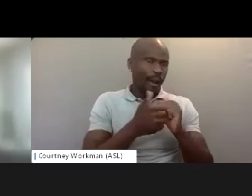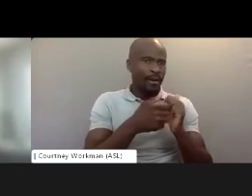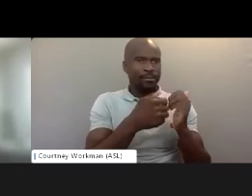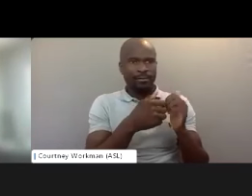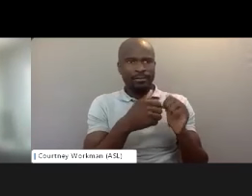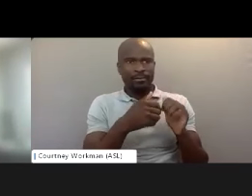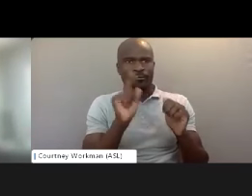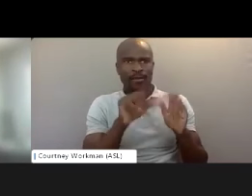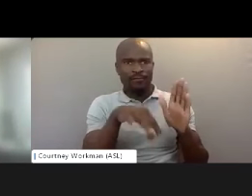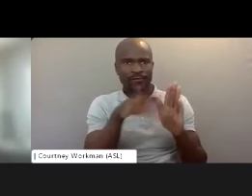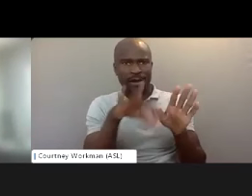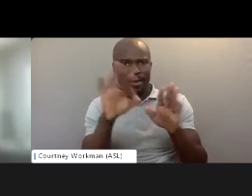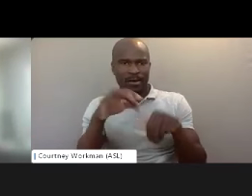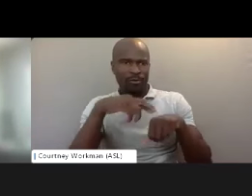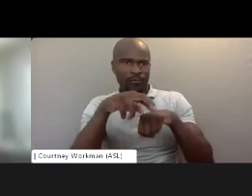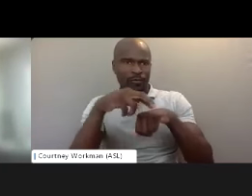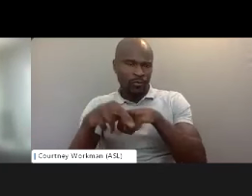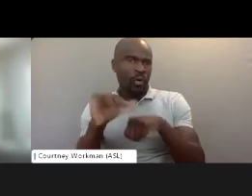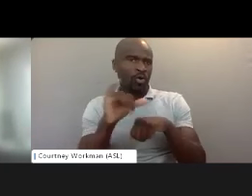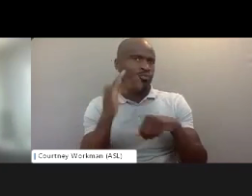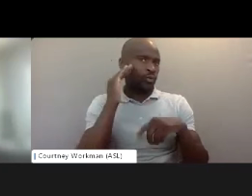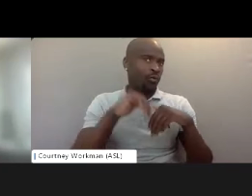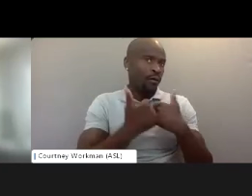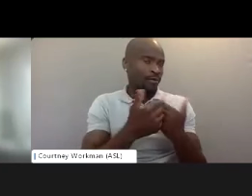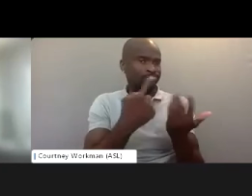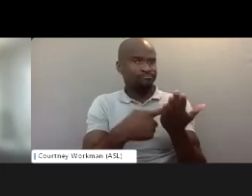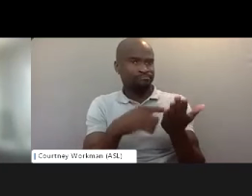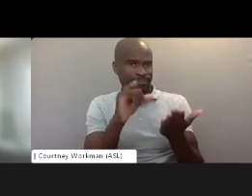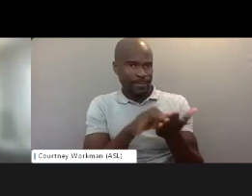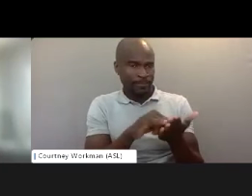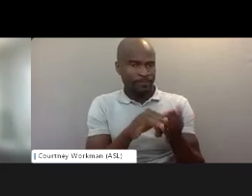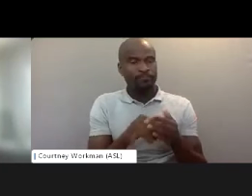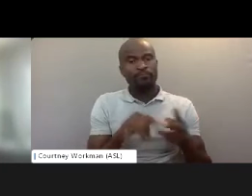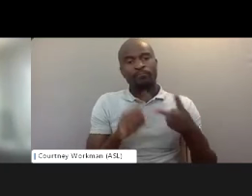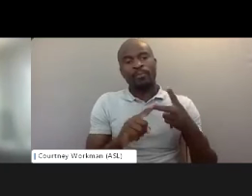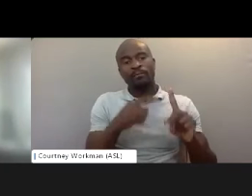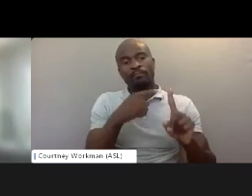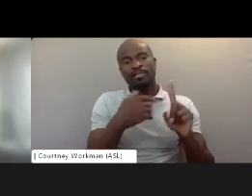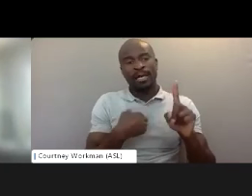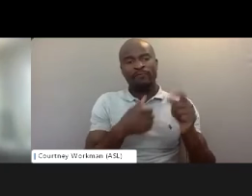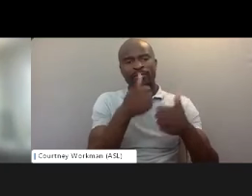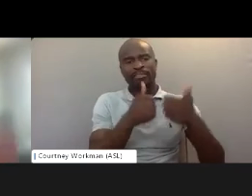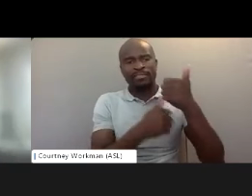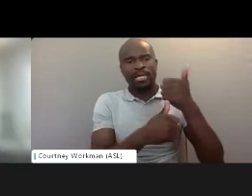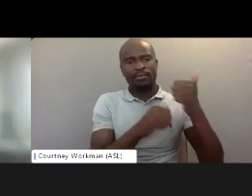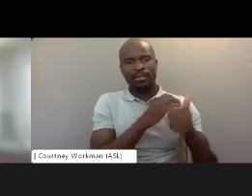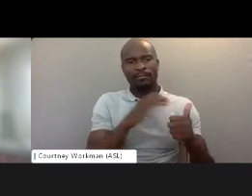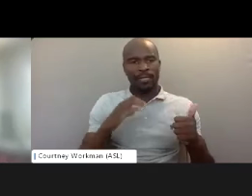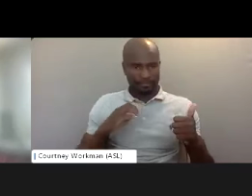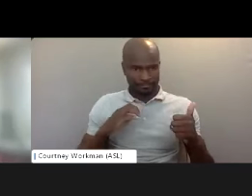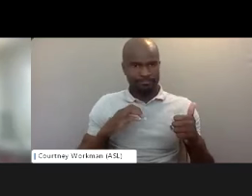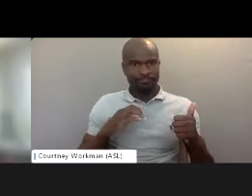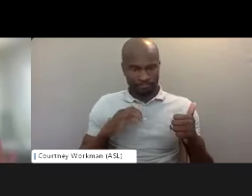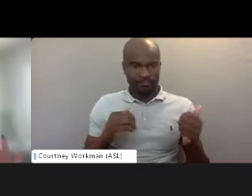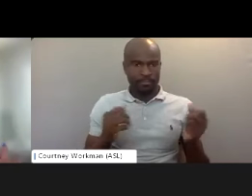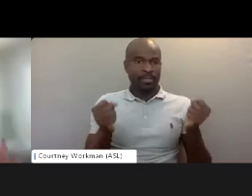but also in general. And then lastly, we're going to do a subcommittee. So within best practice number 11, a lot of the best